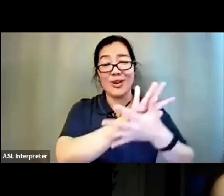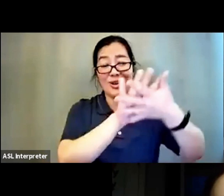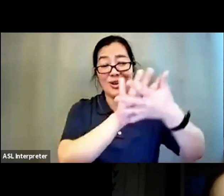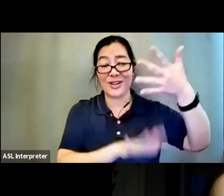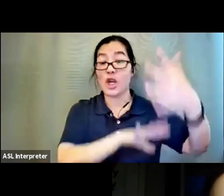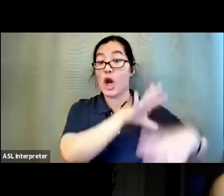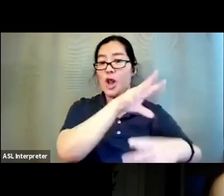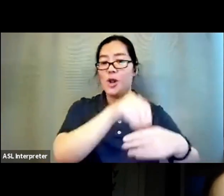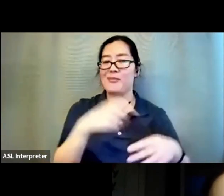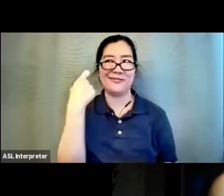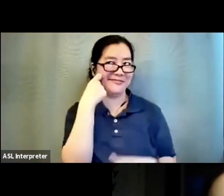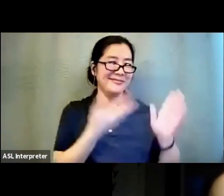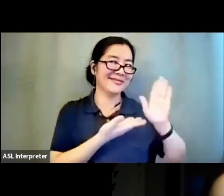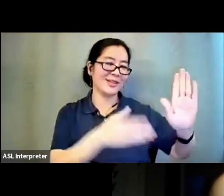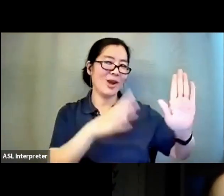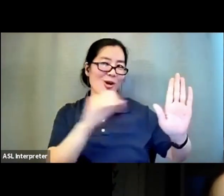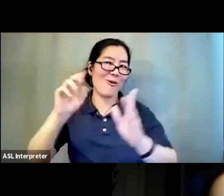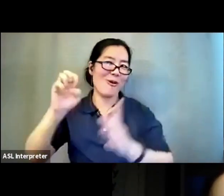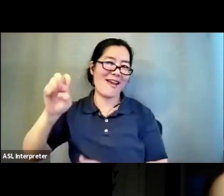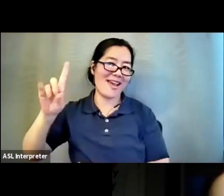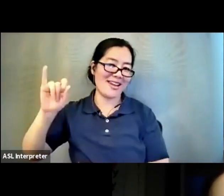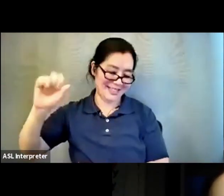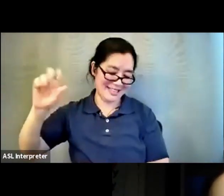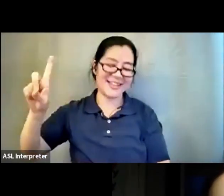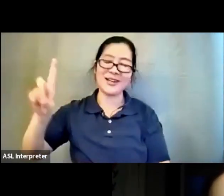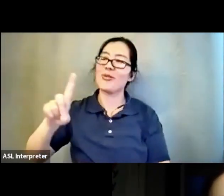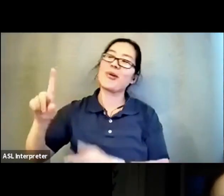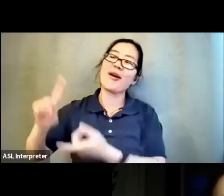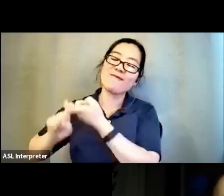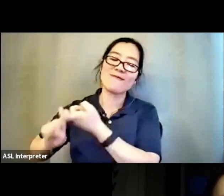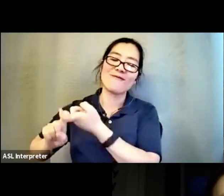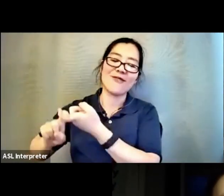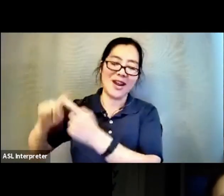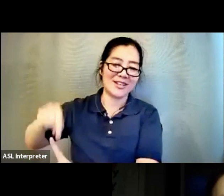my latest co-edited with my friend and movement comrade, Ejeris Dixon,